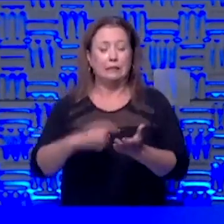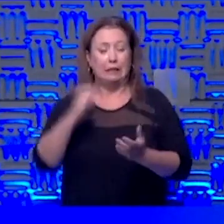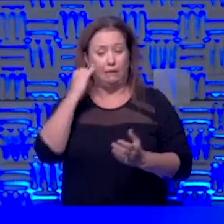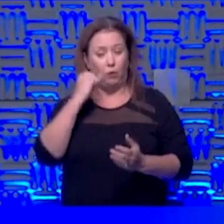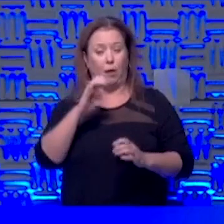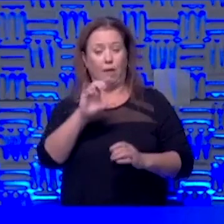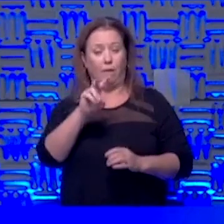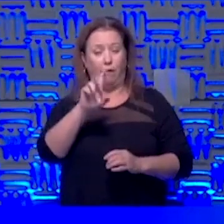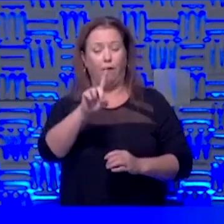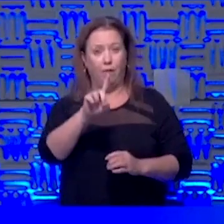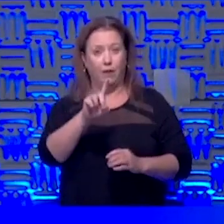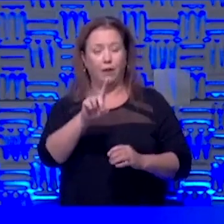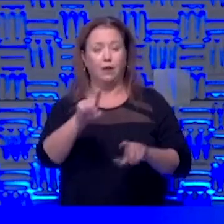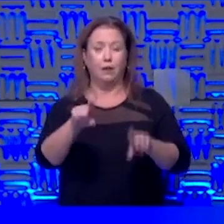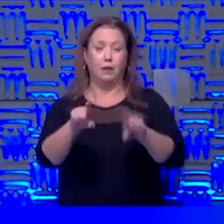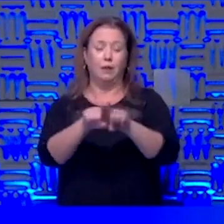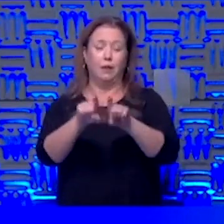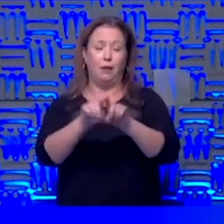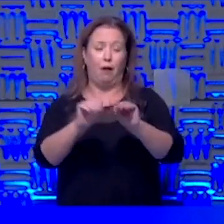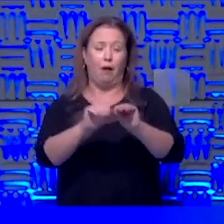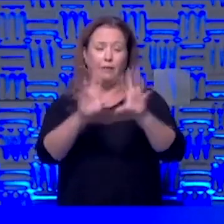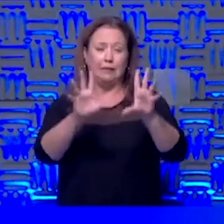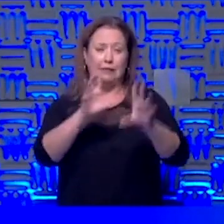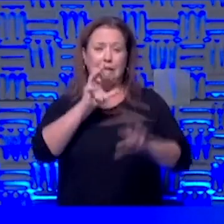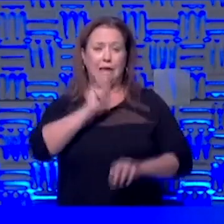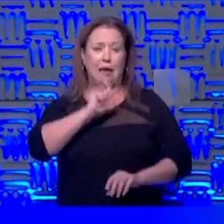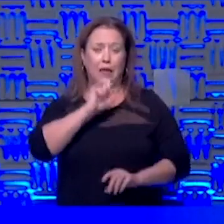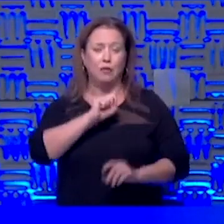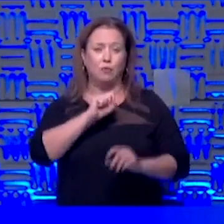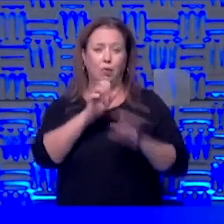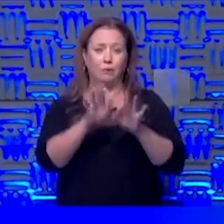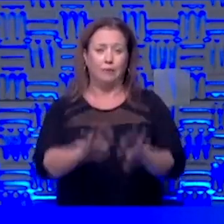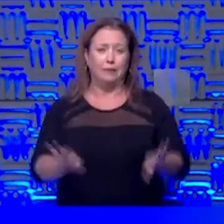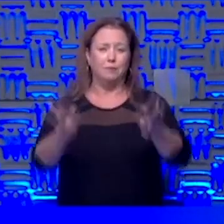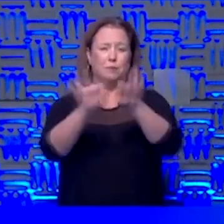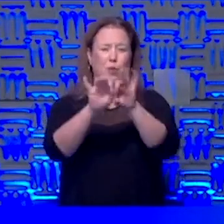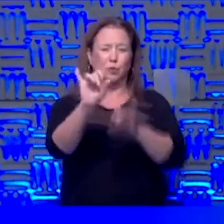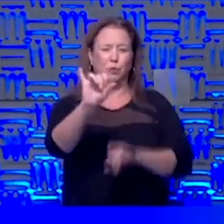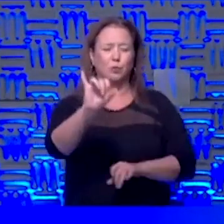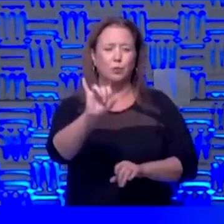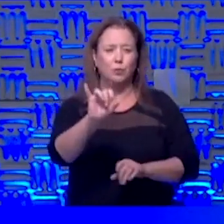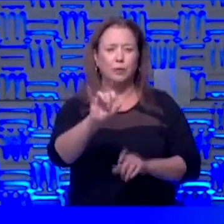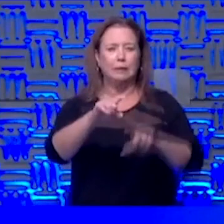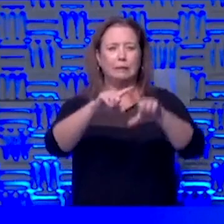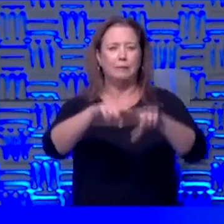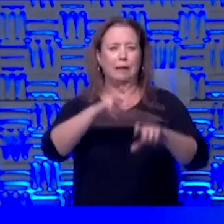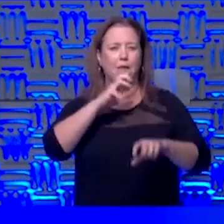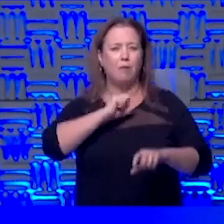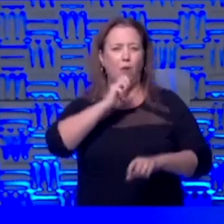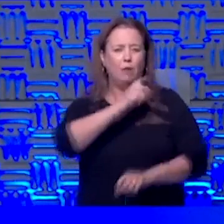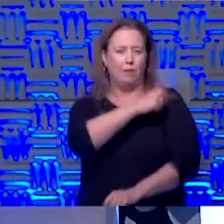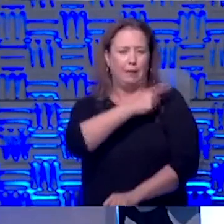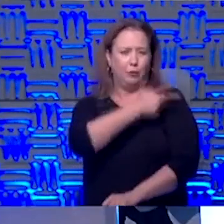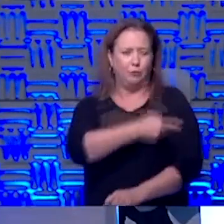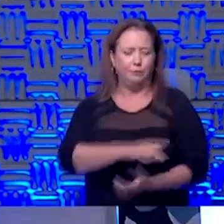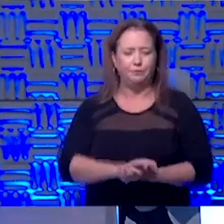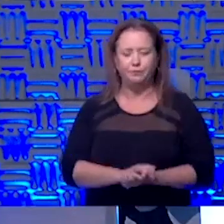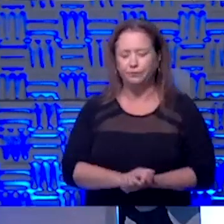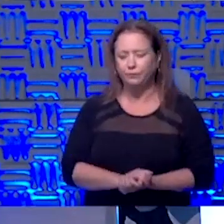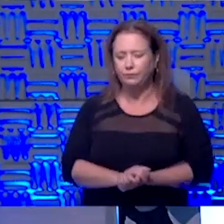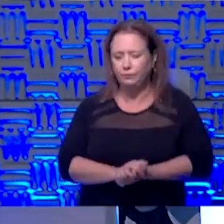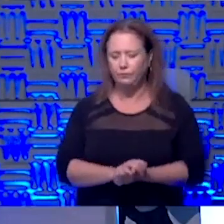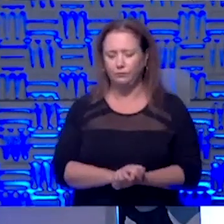COVID, along with obviously age. I think that is going to matter a lot as well, depending how old that patient is. All right. Amy wants